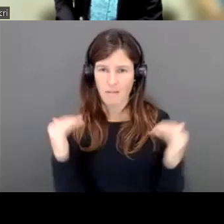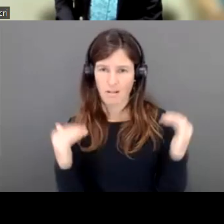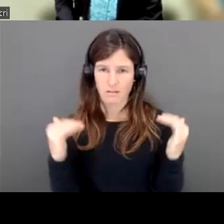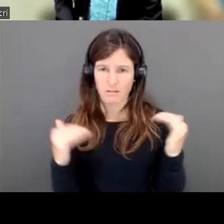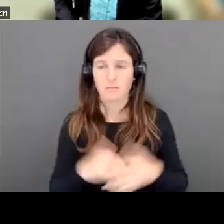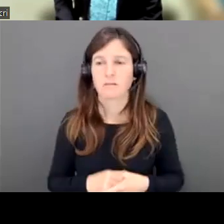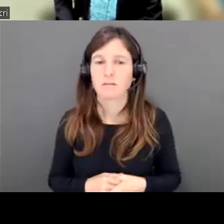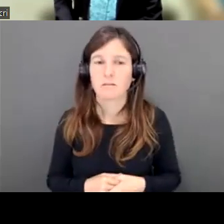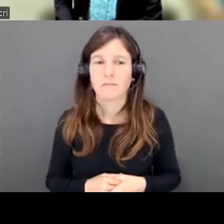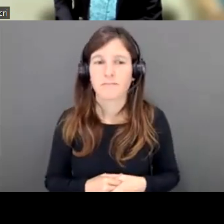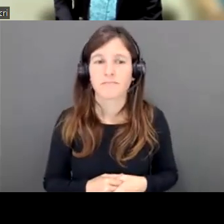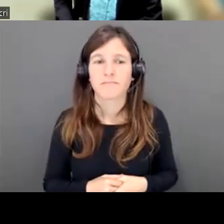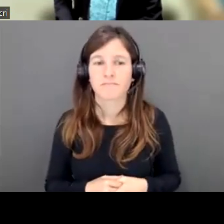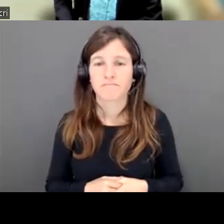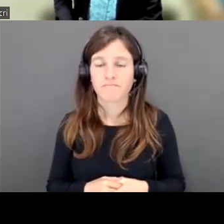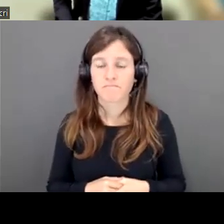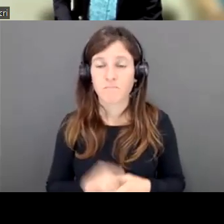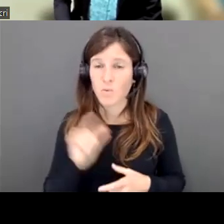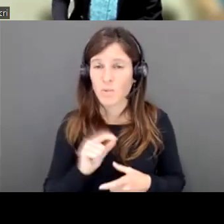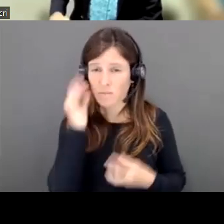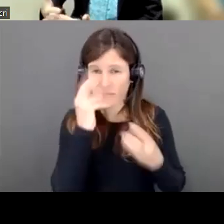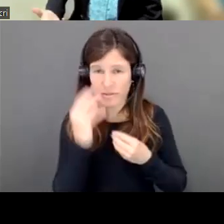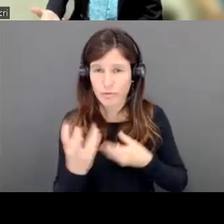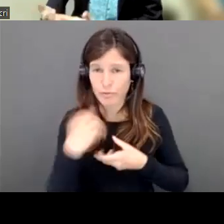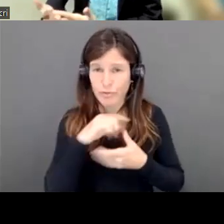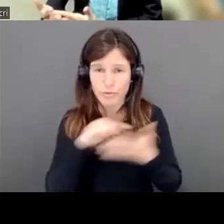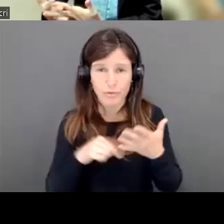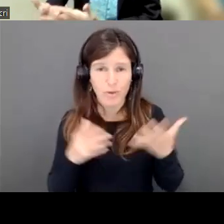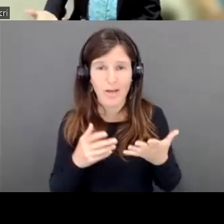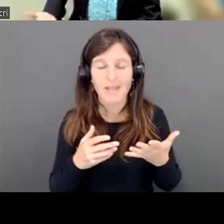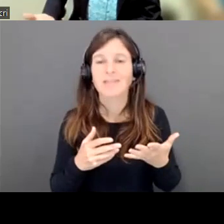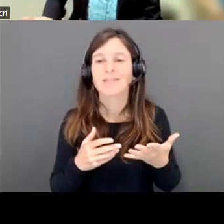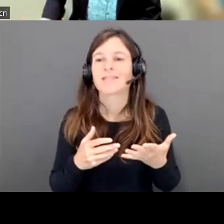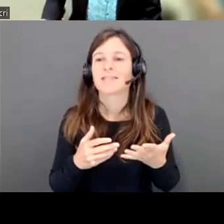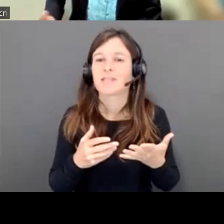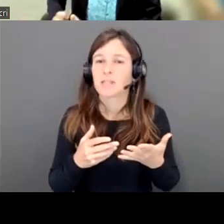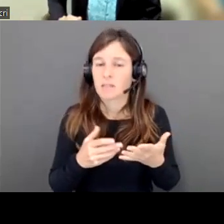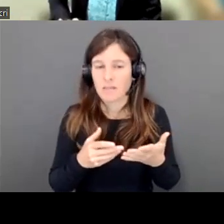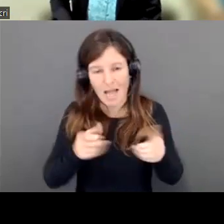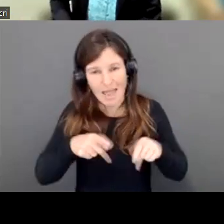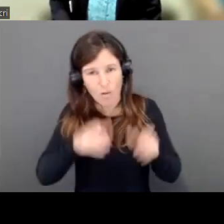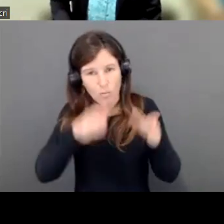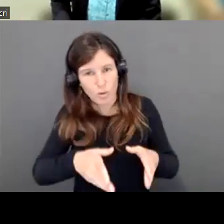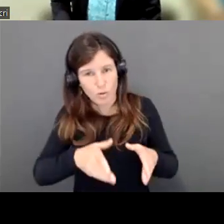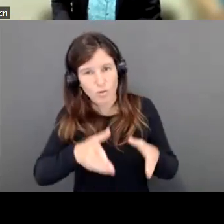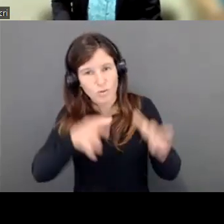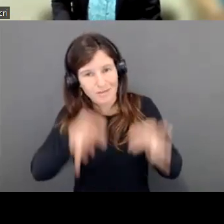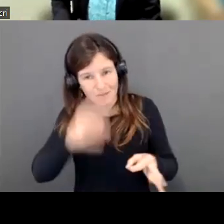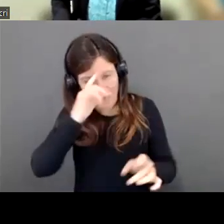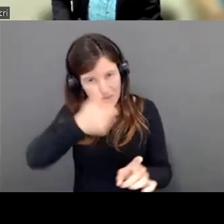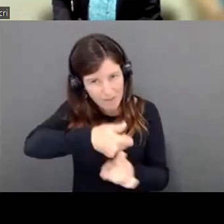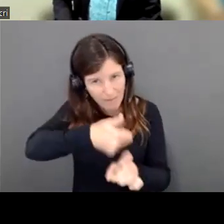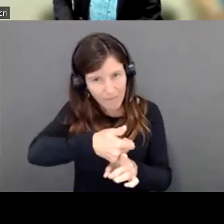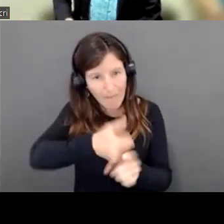include informed decision making. So we all know that we want to presume that a person is capable. We want to presume that the